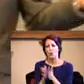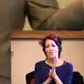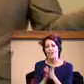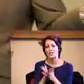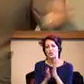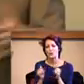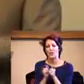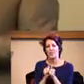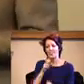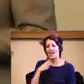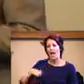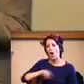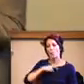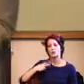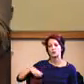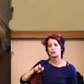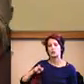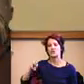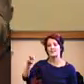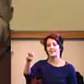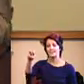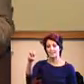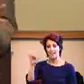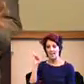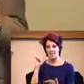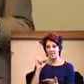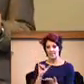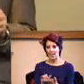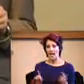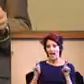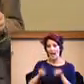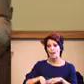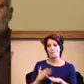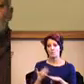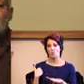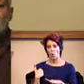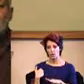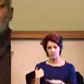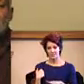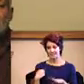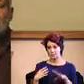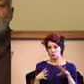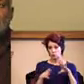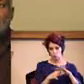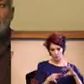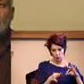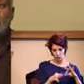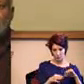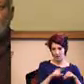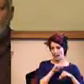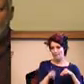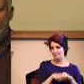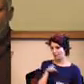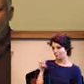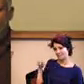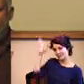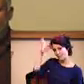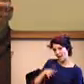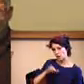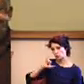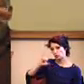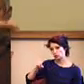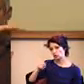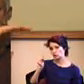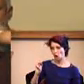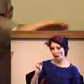for those early disciples you know the story uh that was revealed for us in scripture this morning about John the baptizer now now John had